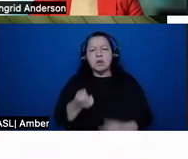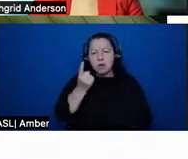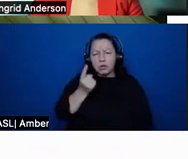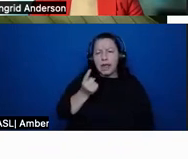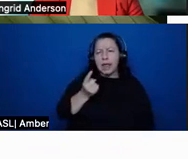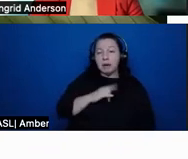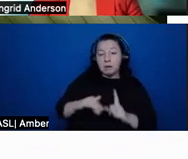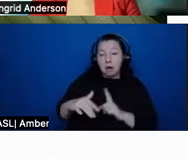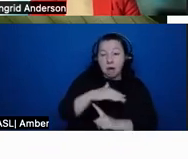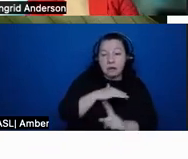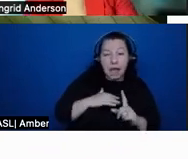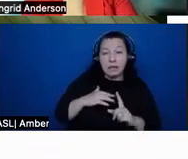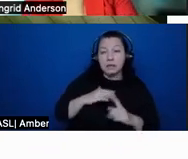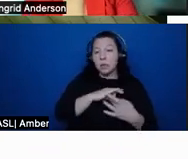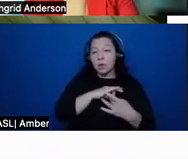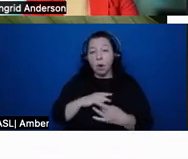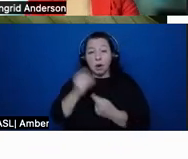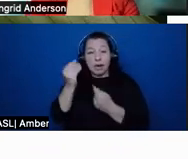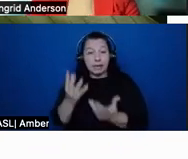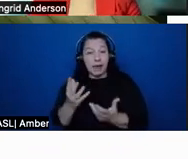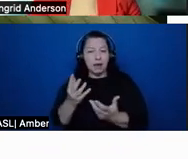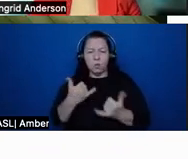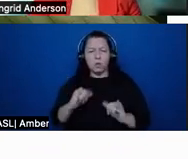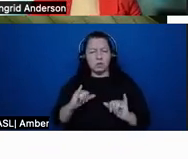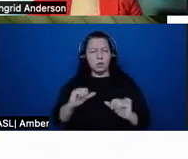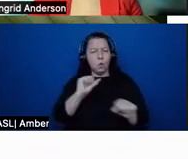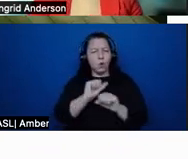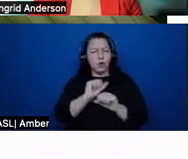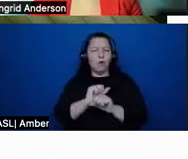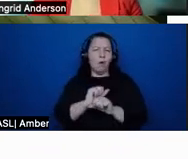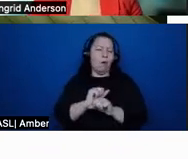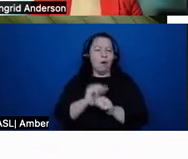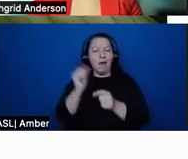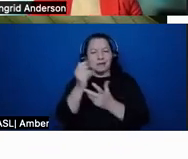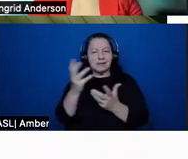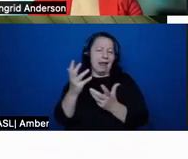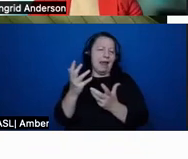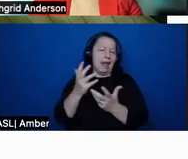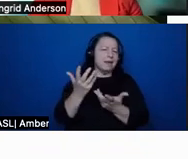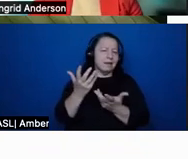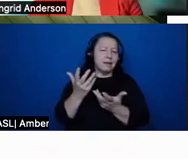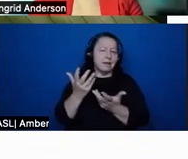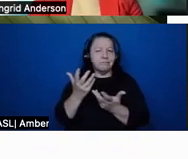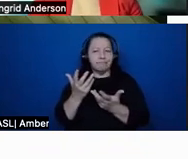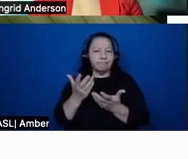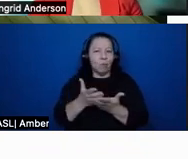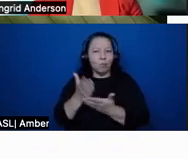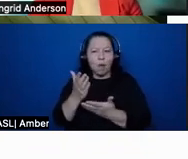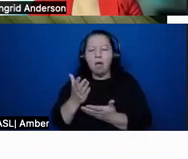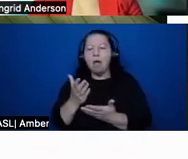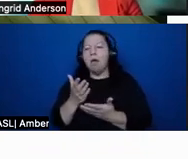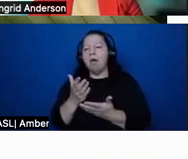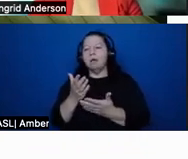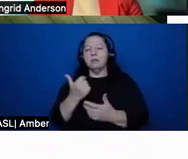the fact that we're still working towards data sovereignty. And the other thing is, I had a really,